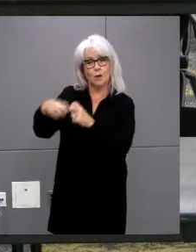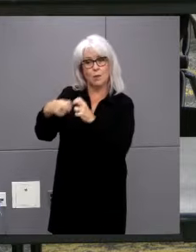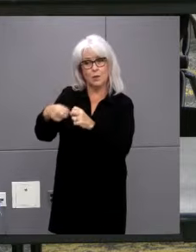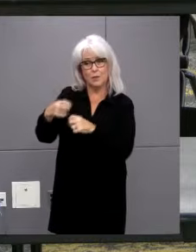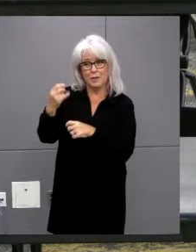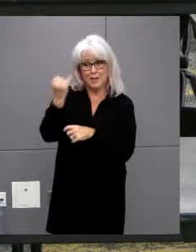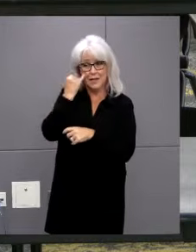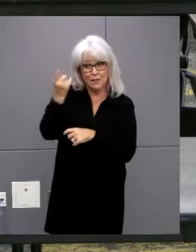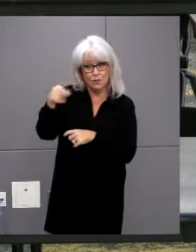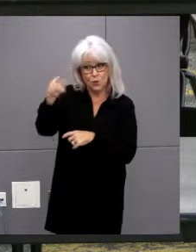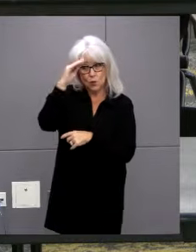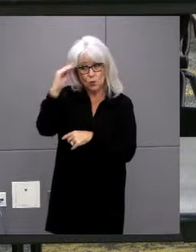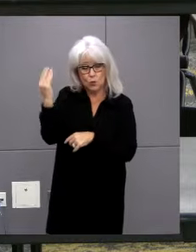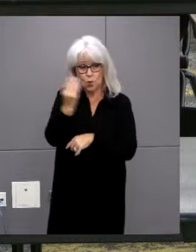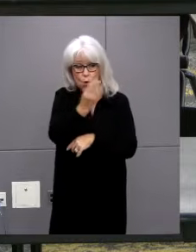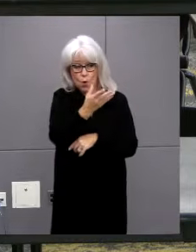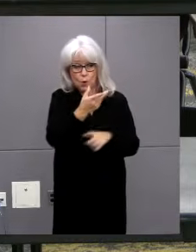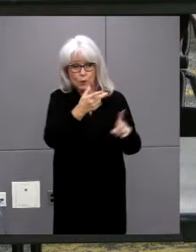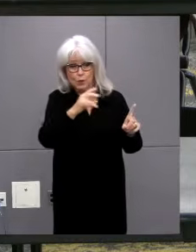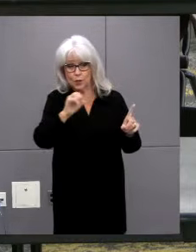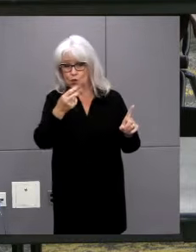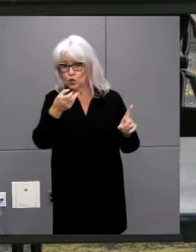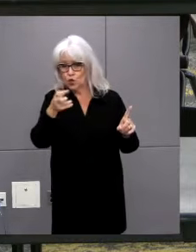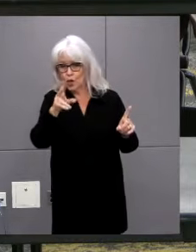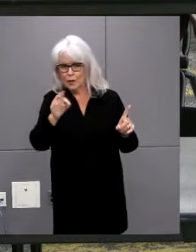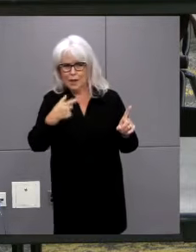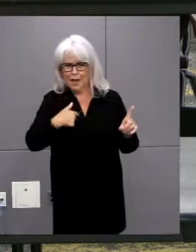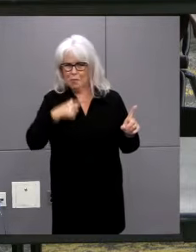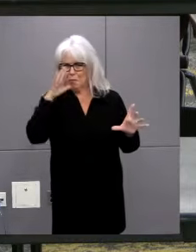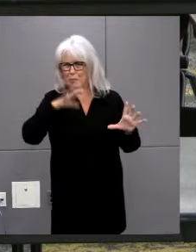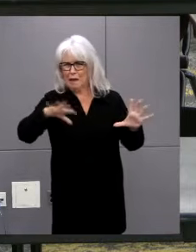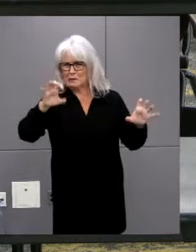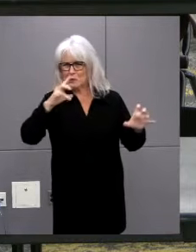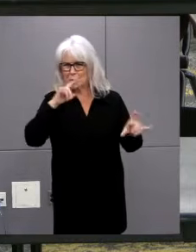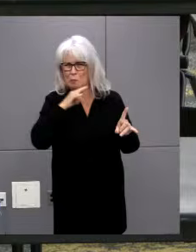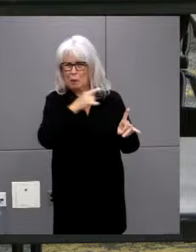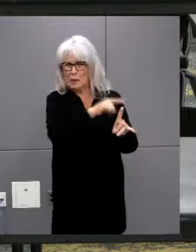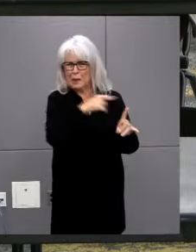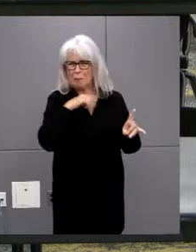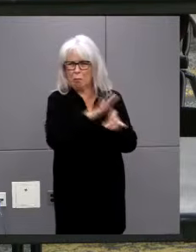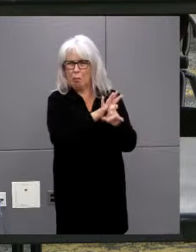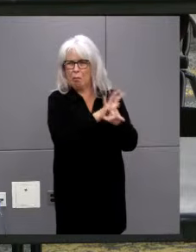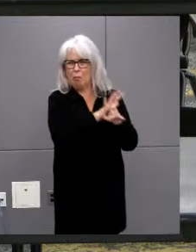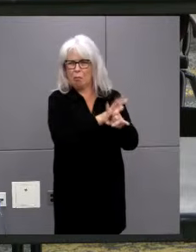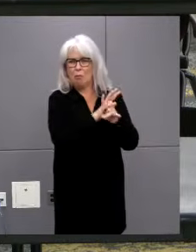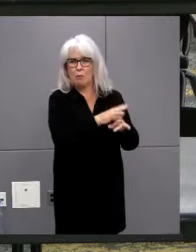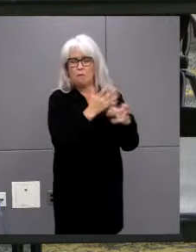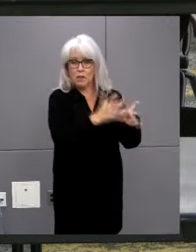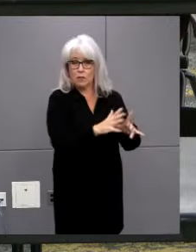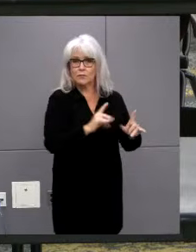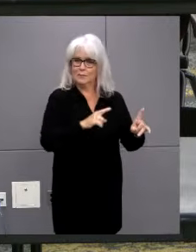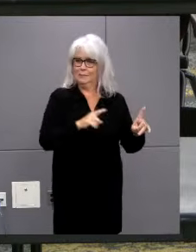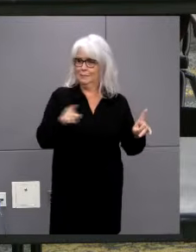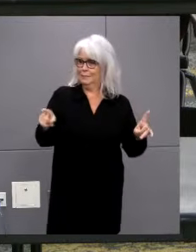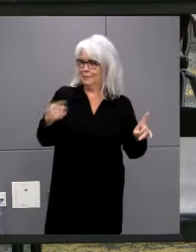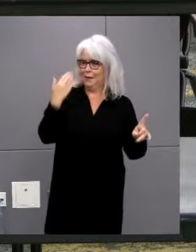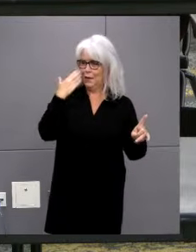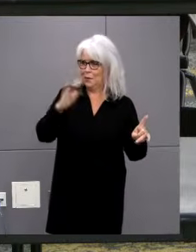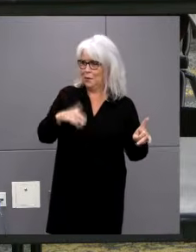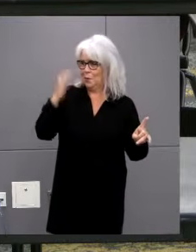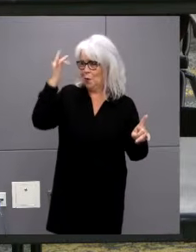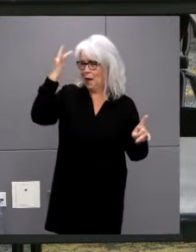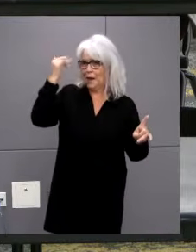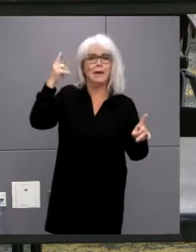you conveyed to her that I'm some monstrous bully who's going to apply the pressure and get it done, No. then I don't